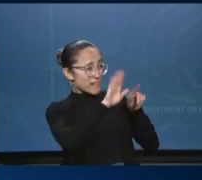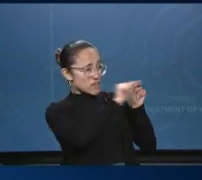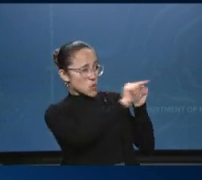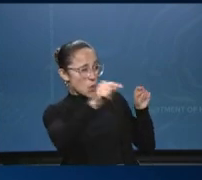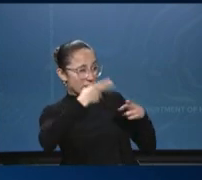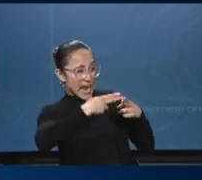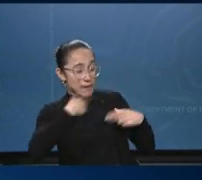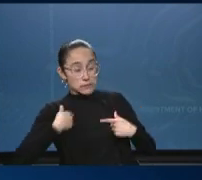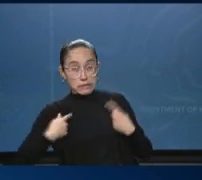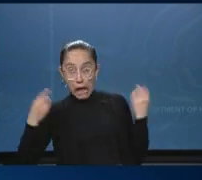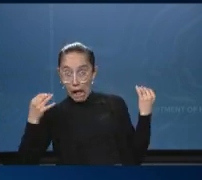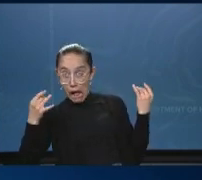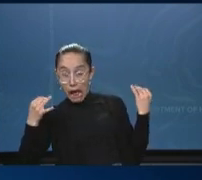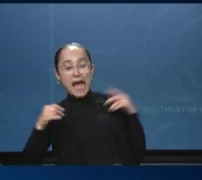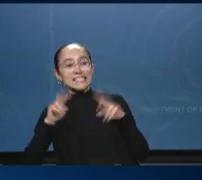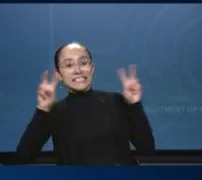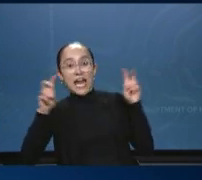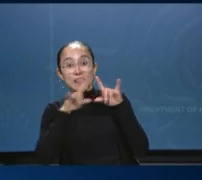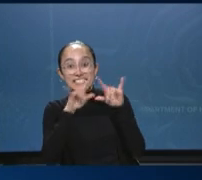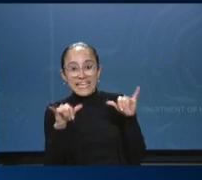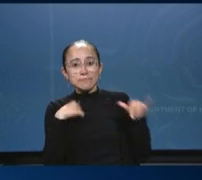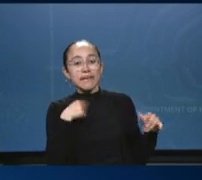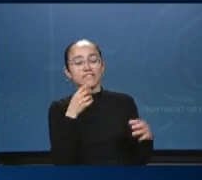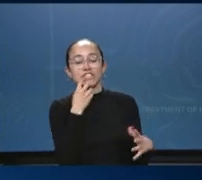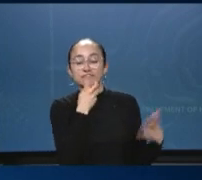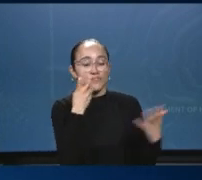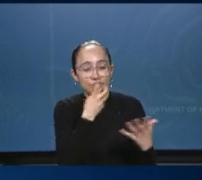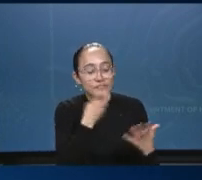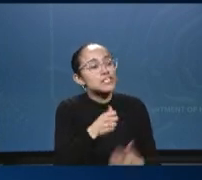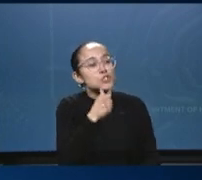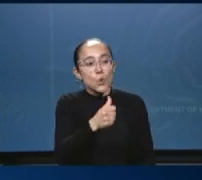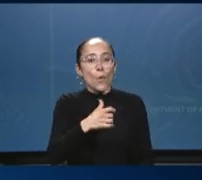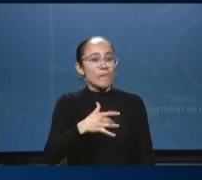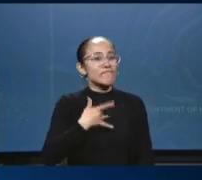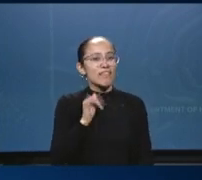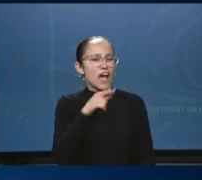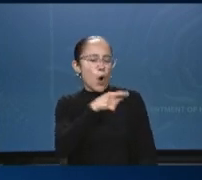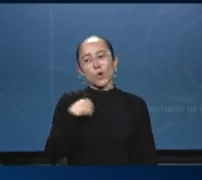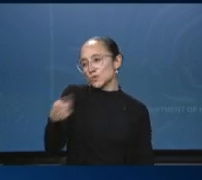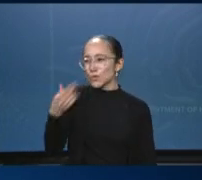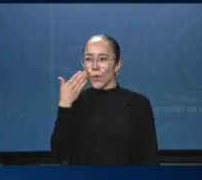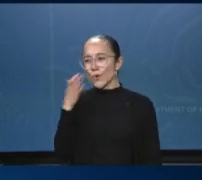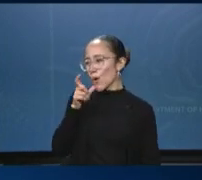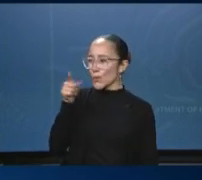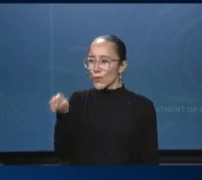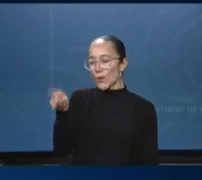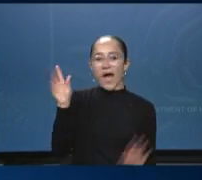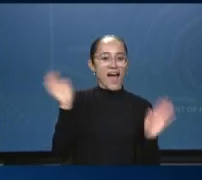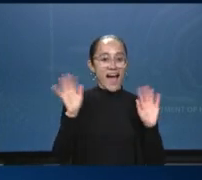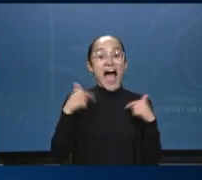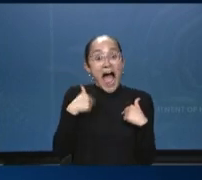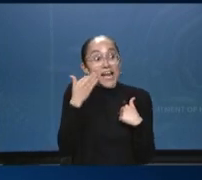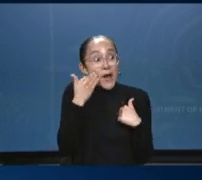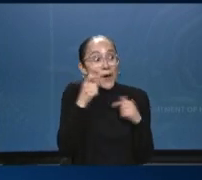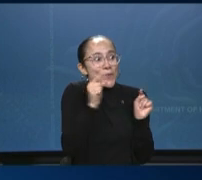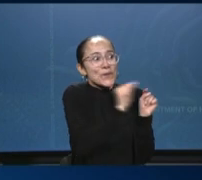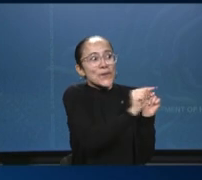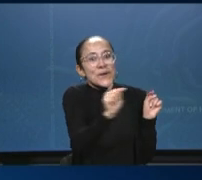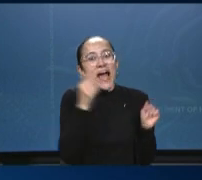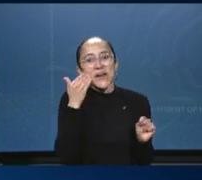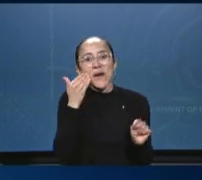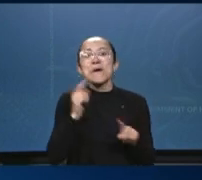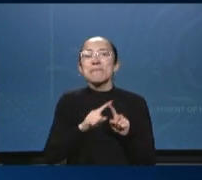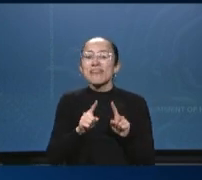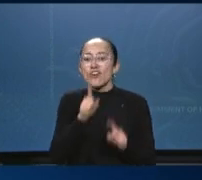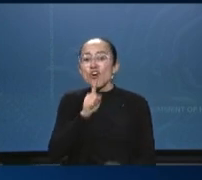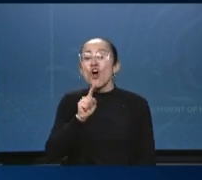say their full titles all of the time. So please don't take this away. Like, she doesn't know those people. I do. You know, there are